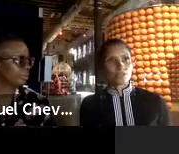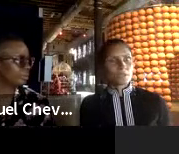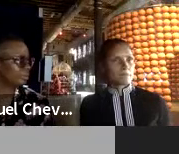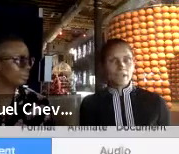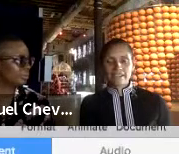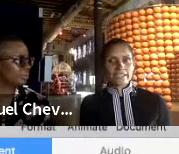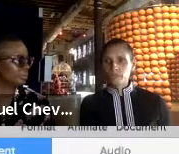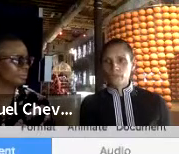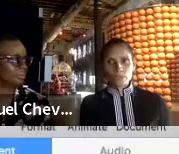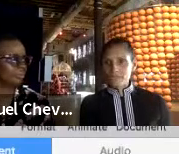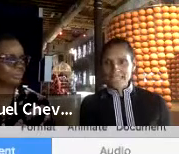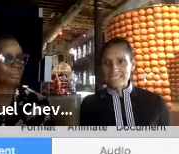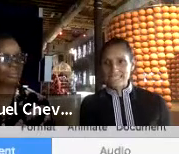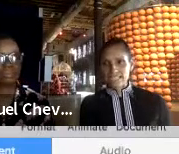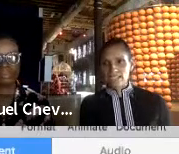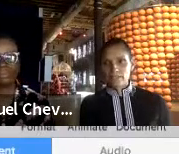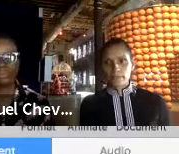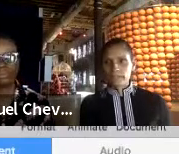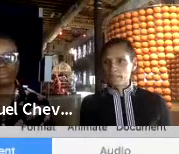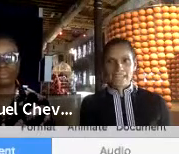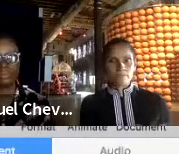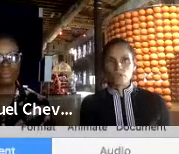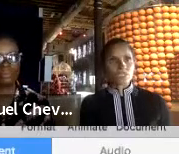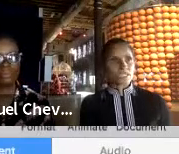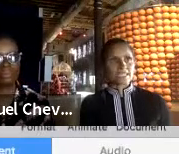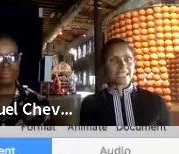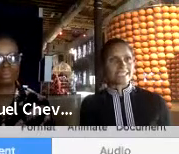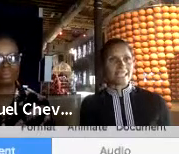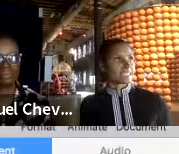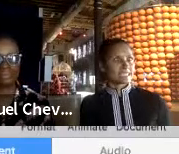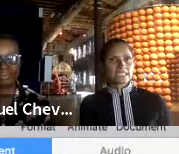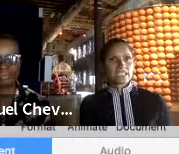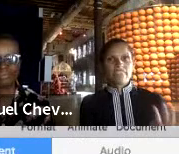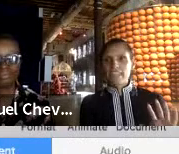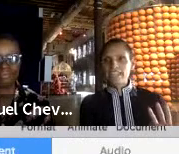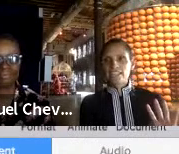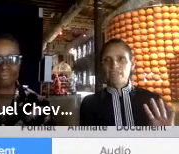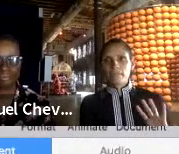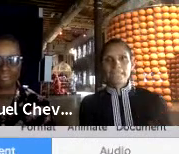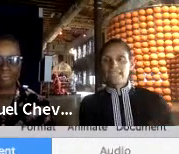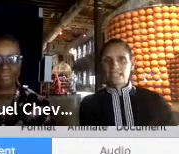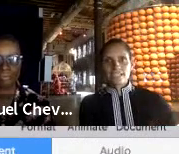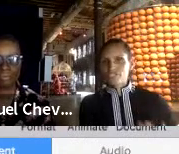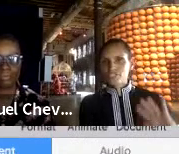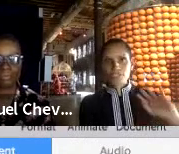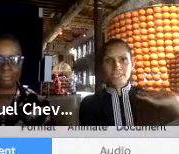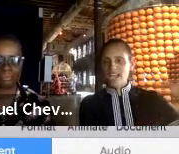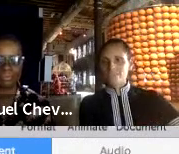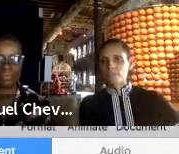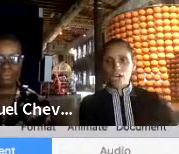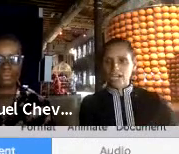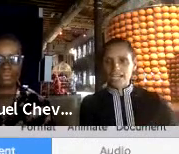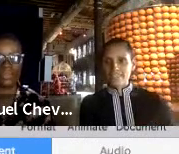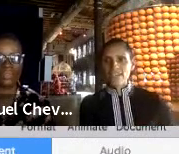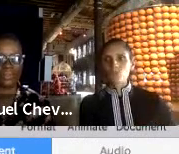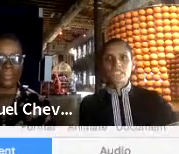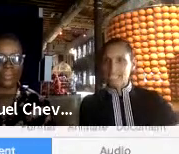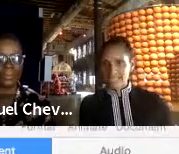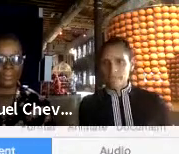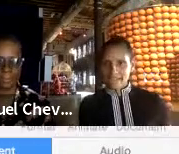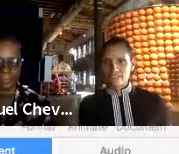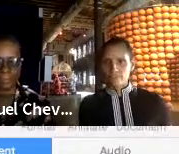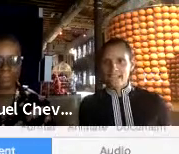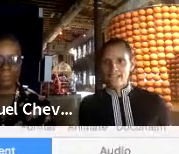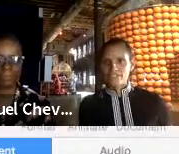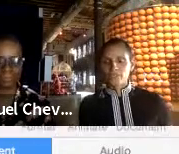so Pioneer Works was amazing. Mm-hmm. I mean, they approached us and they said, think big, shoot it out of the park, yeah. and then we'll